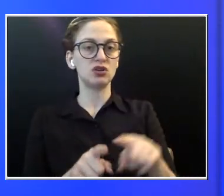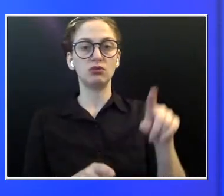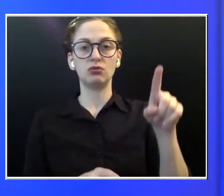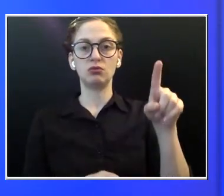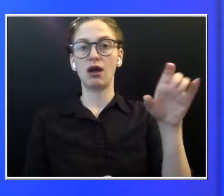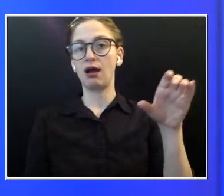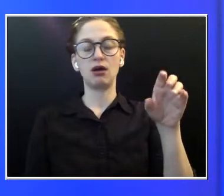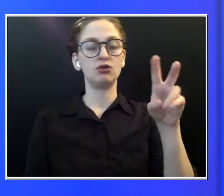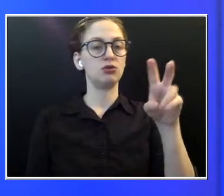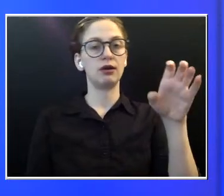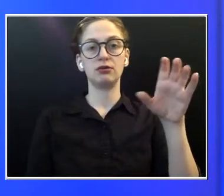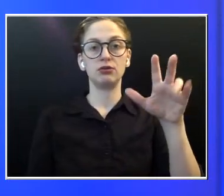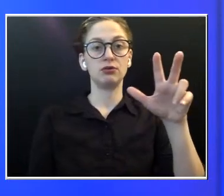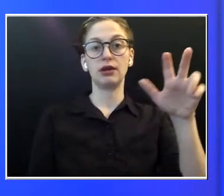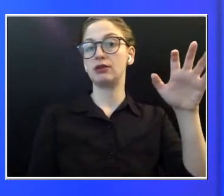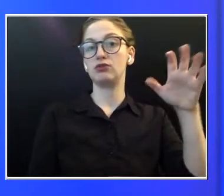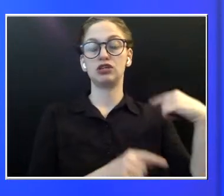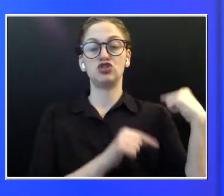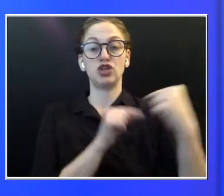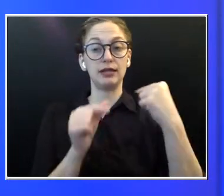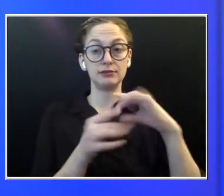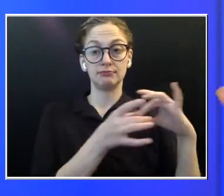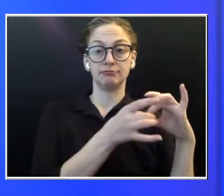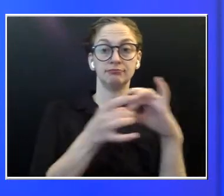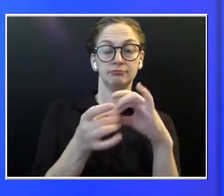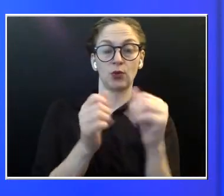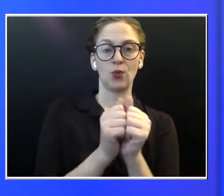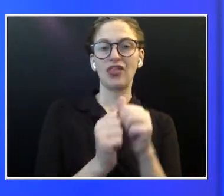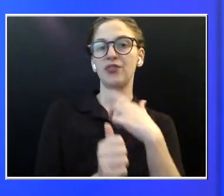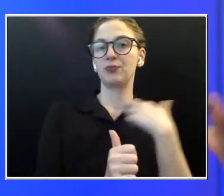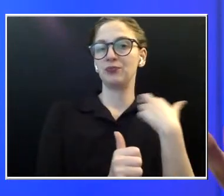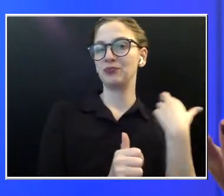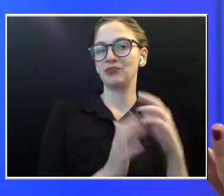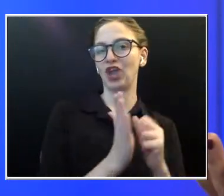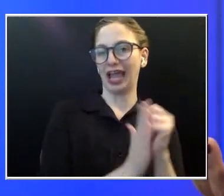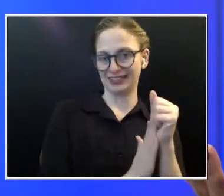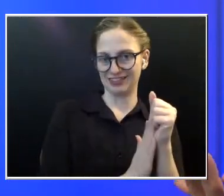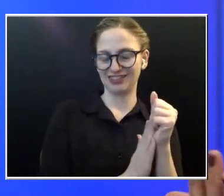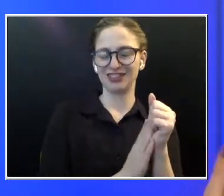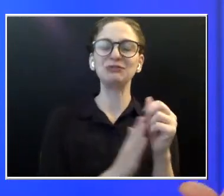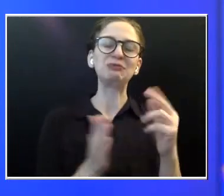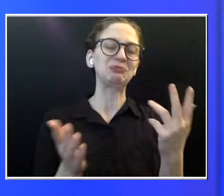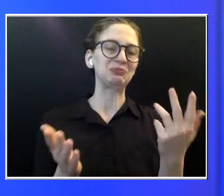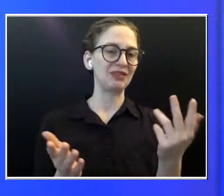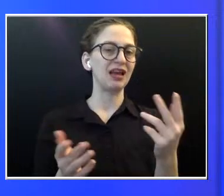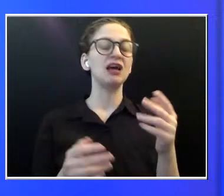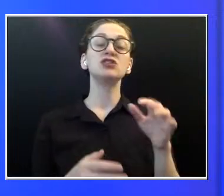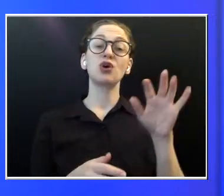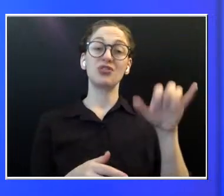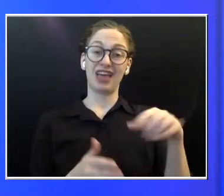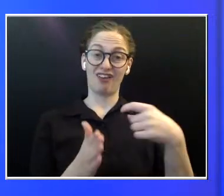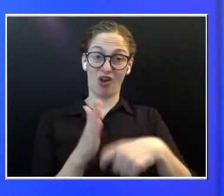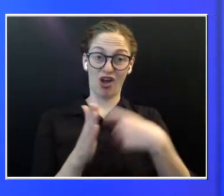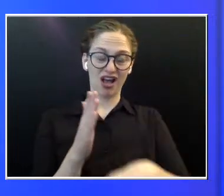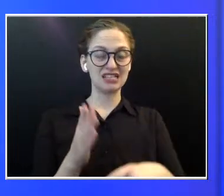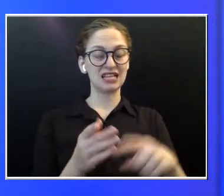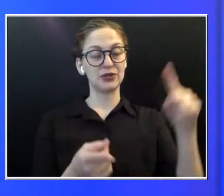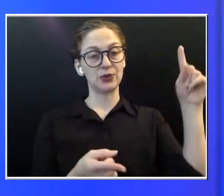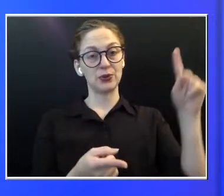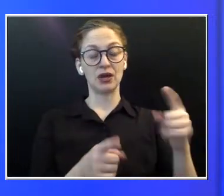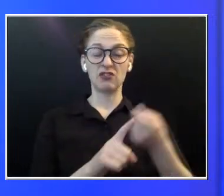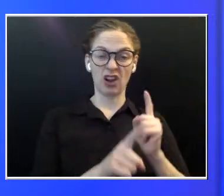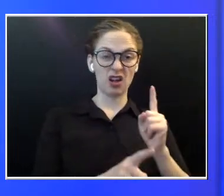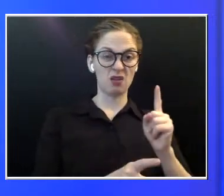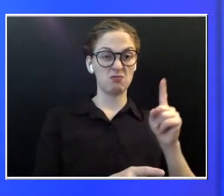And it's become much more accessible, meaning that cost has come down from thousands of dollars to hundreds of dollars, and it's